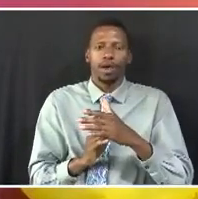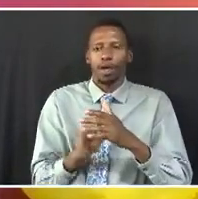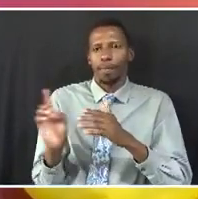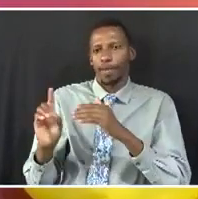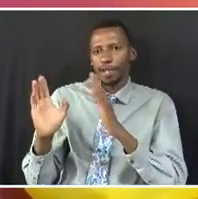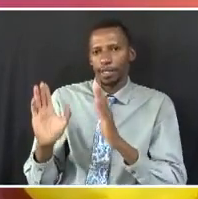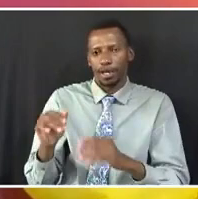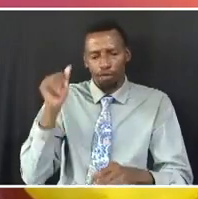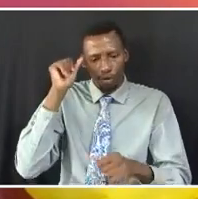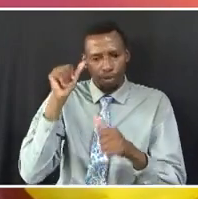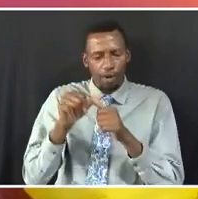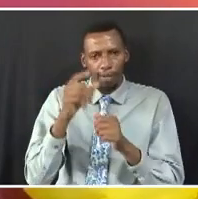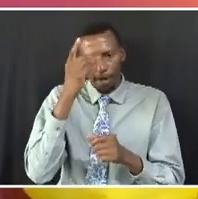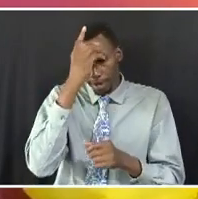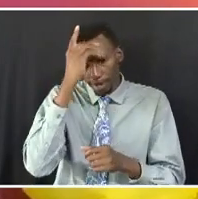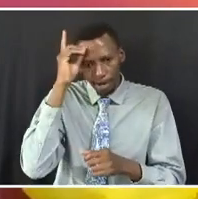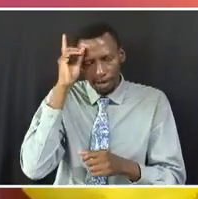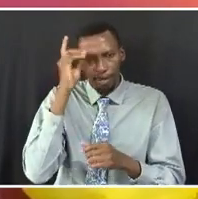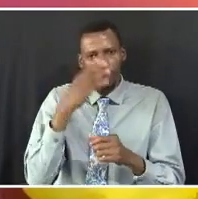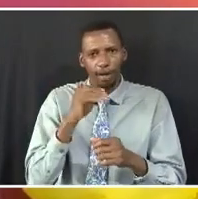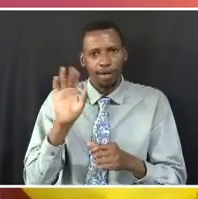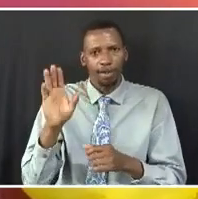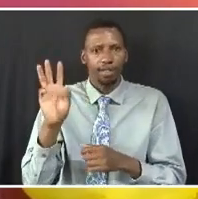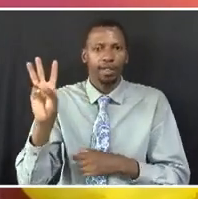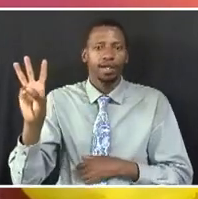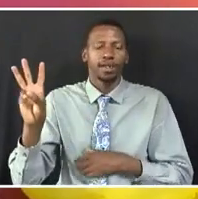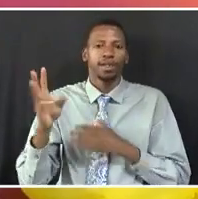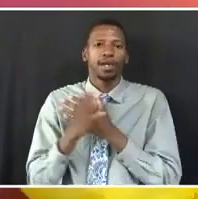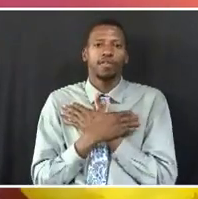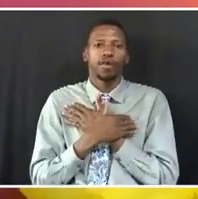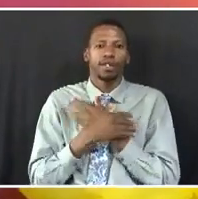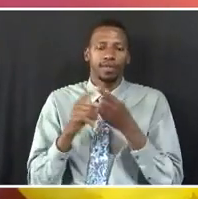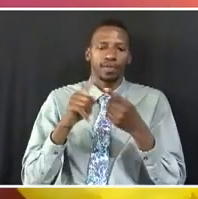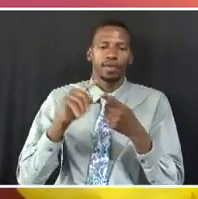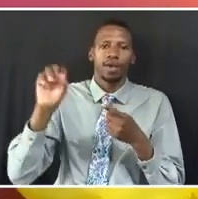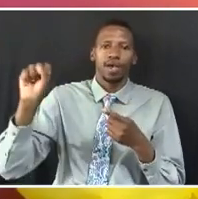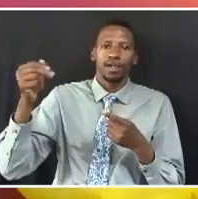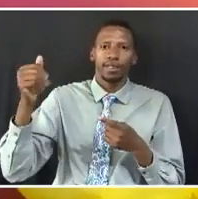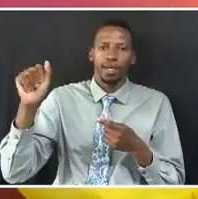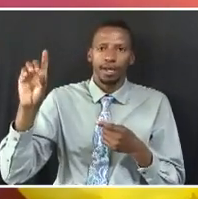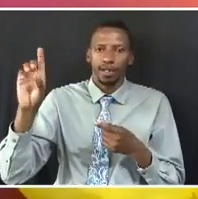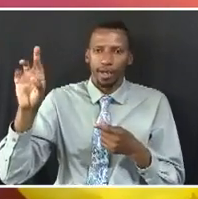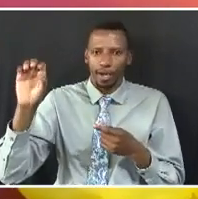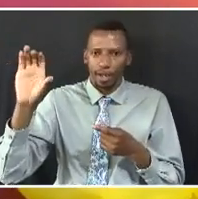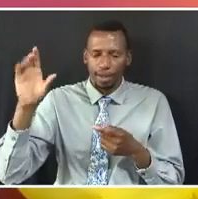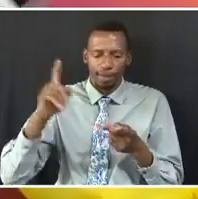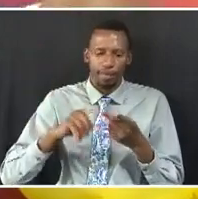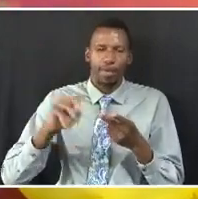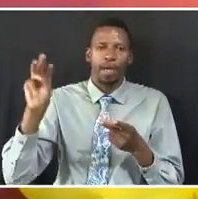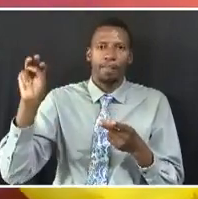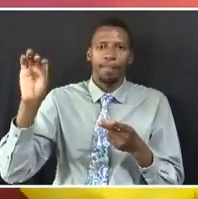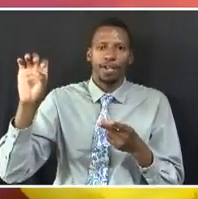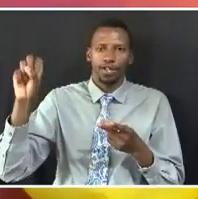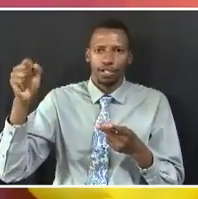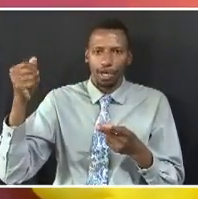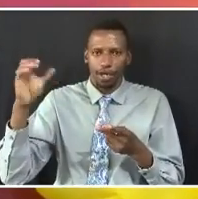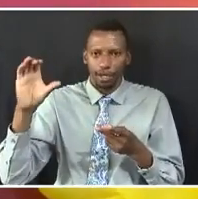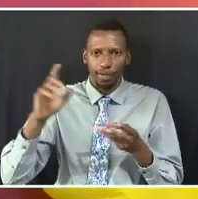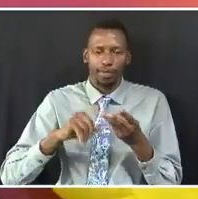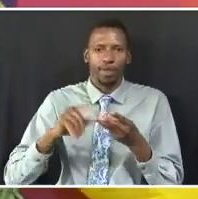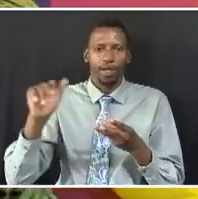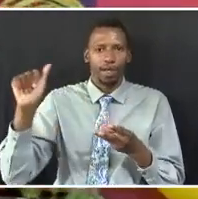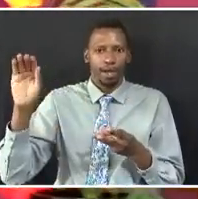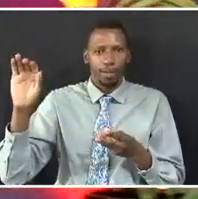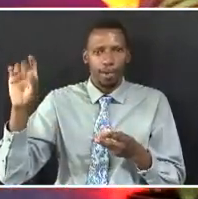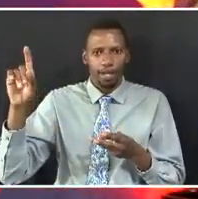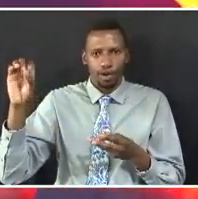his three friends, Shadrach, Meshach, and Abednego? They were much older than Moses